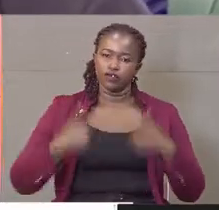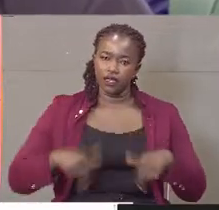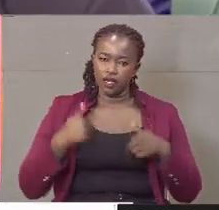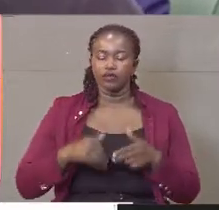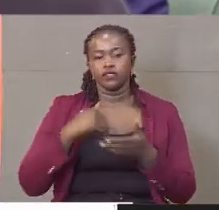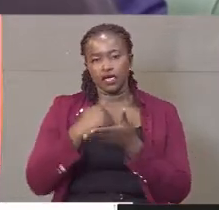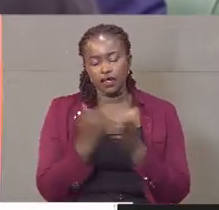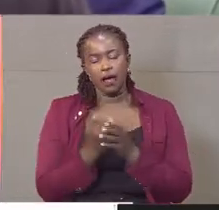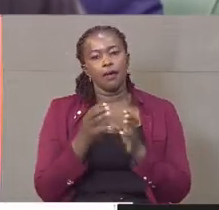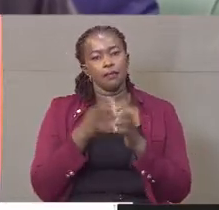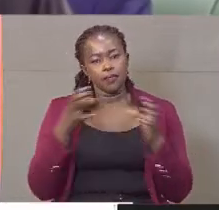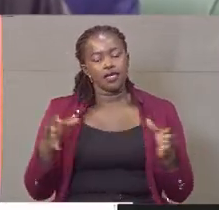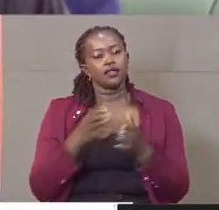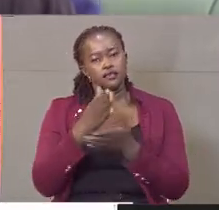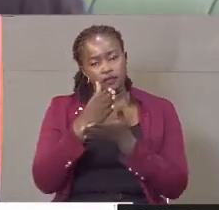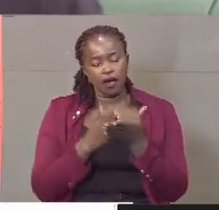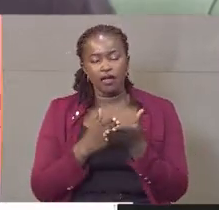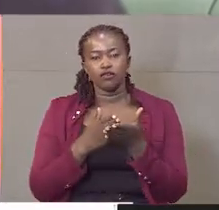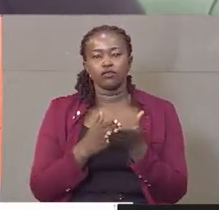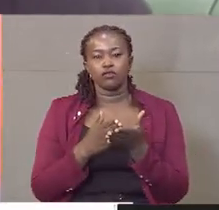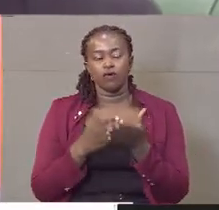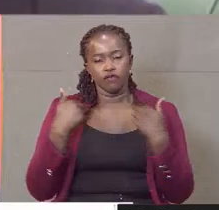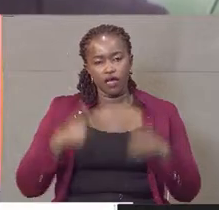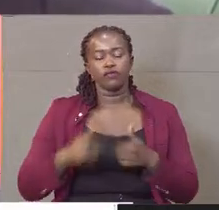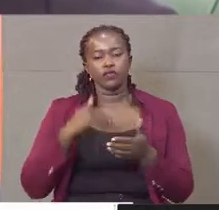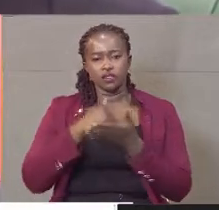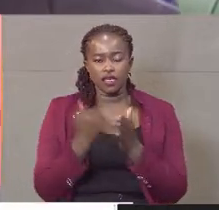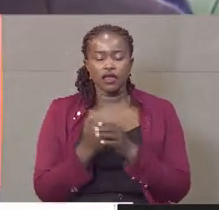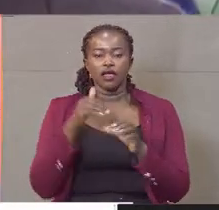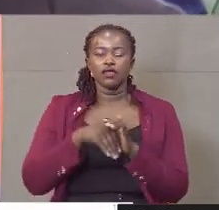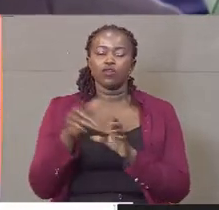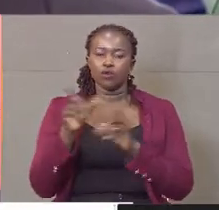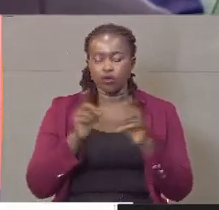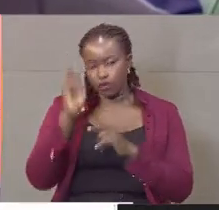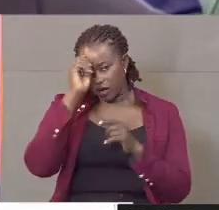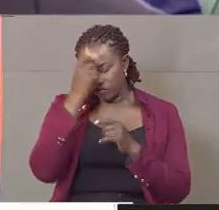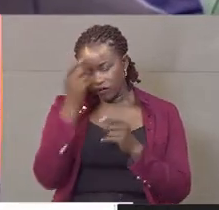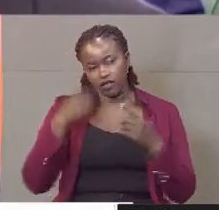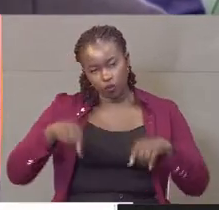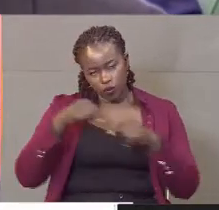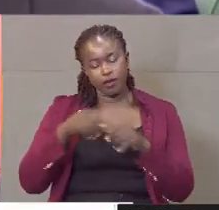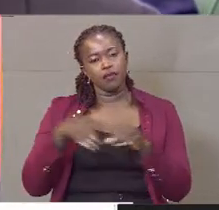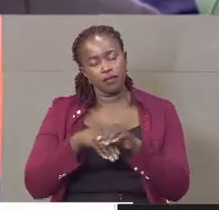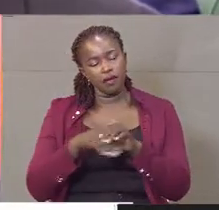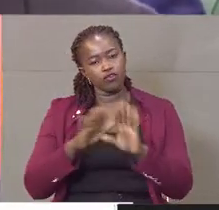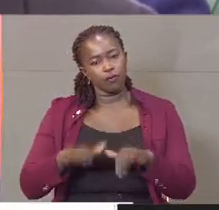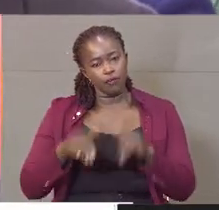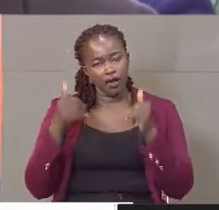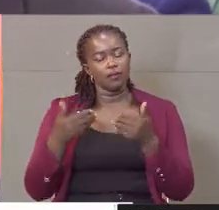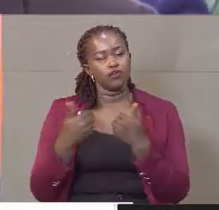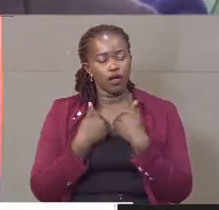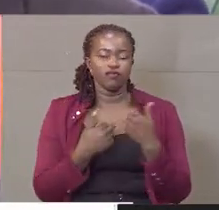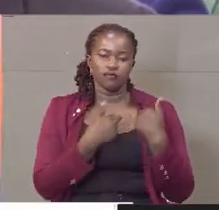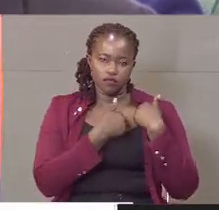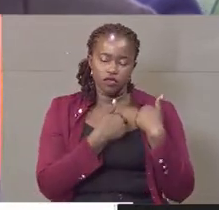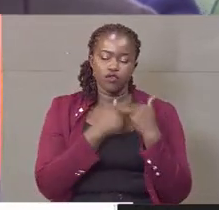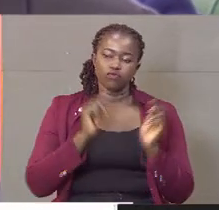the biggest part of the health sector, is in local governments. So we are duty bound as members of parliament to go in,